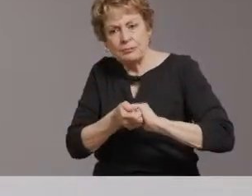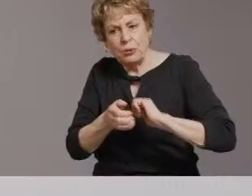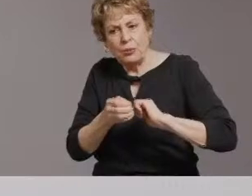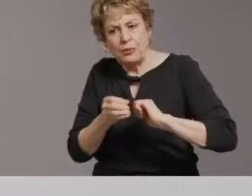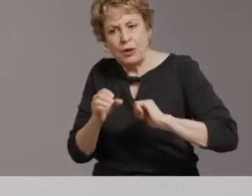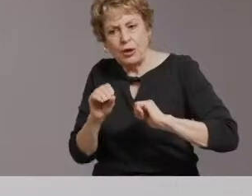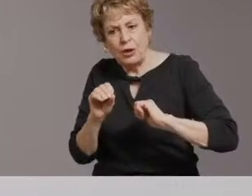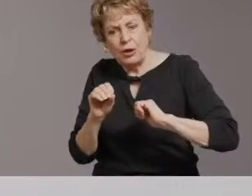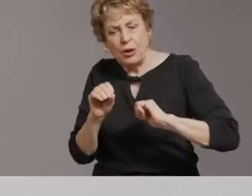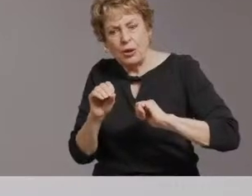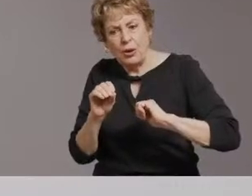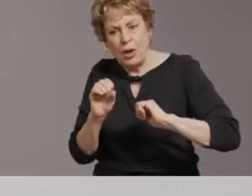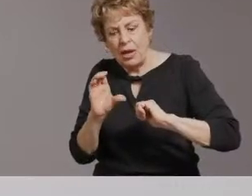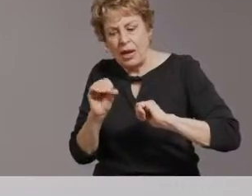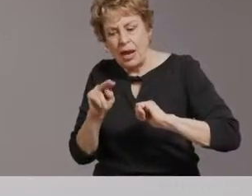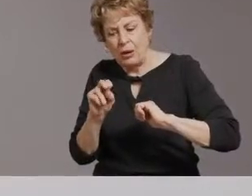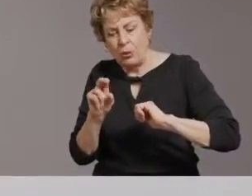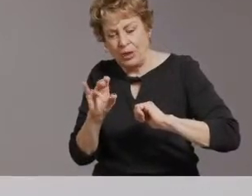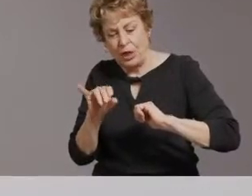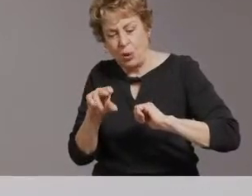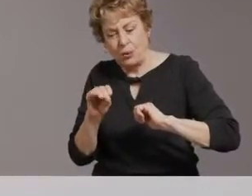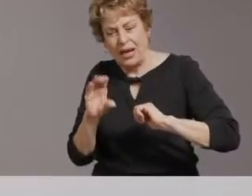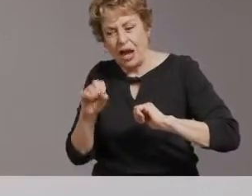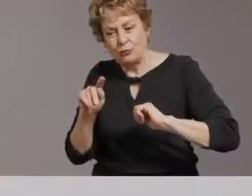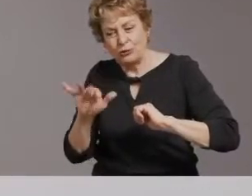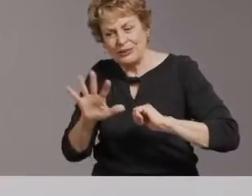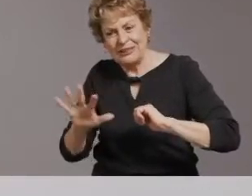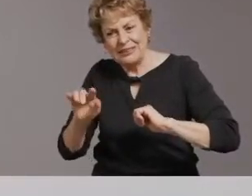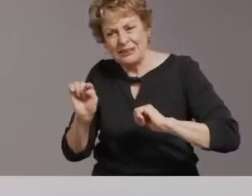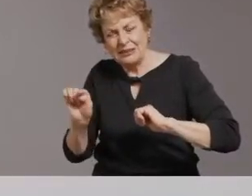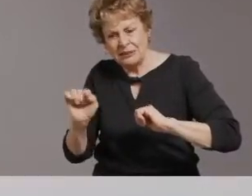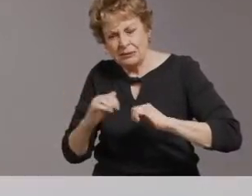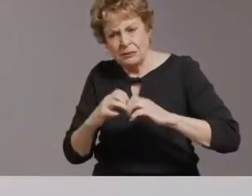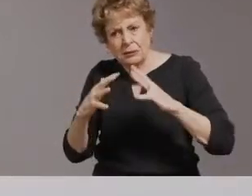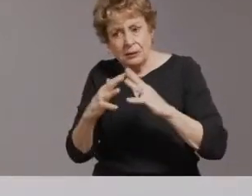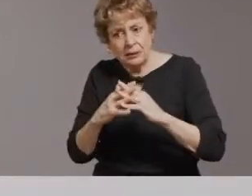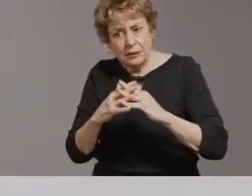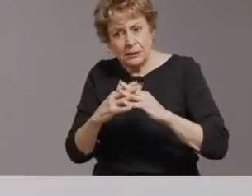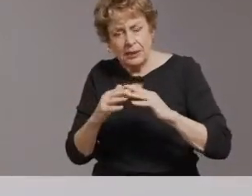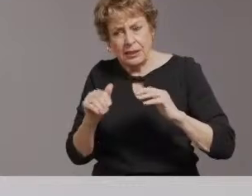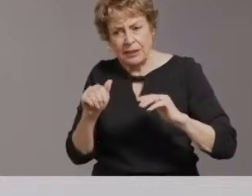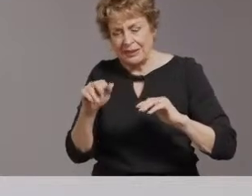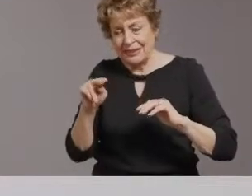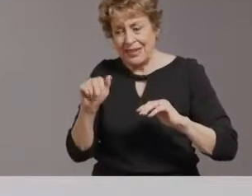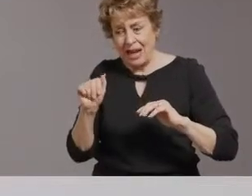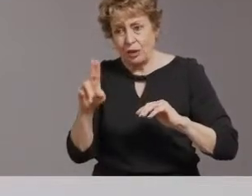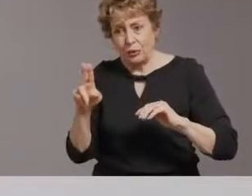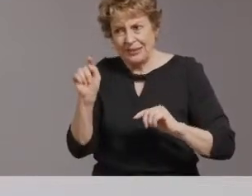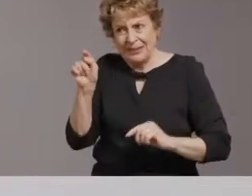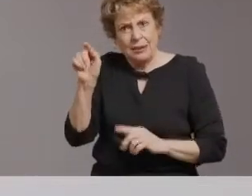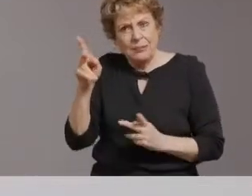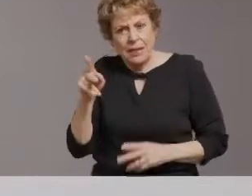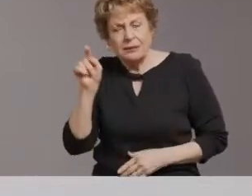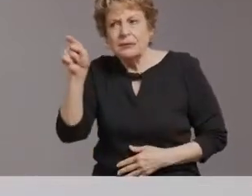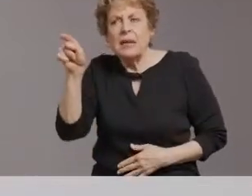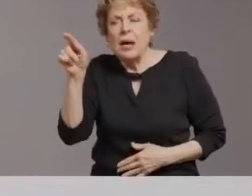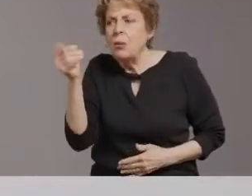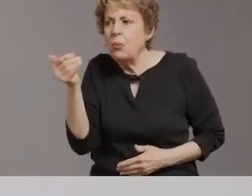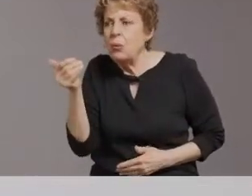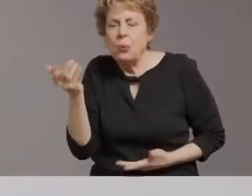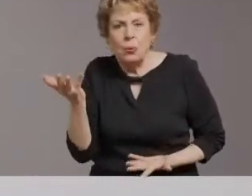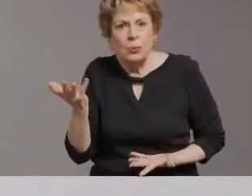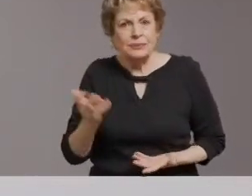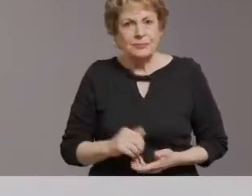in putting into effect the NAU vaccination location. Yeah, so we partner with Coconino County